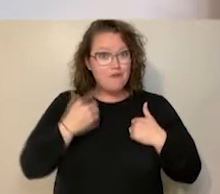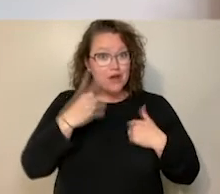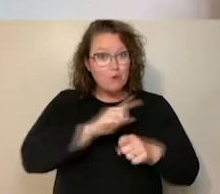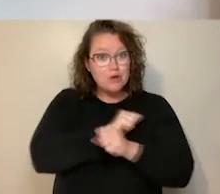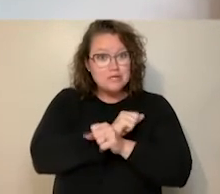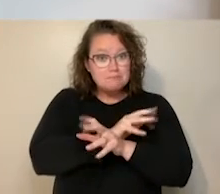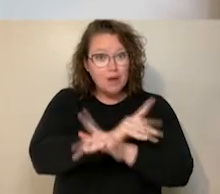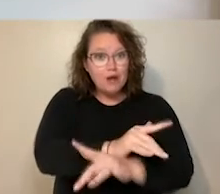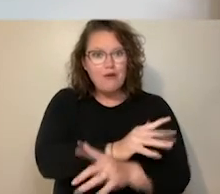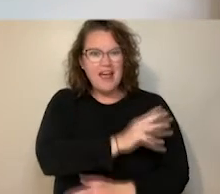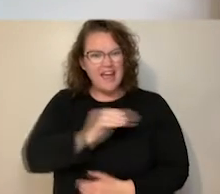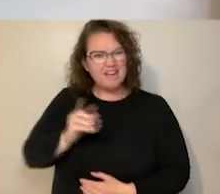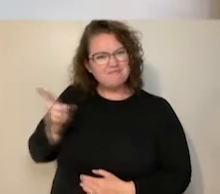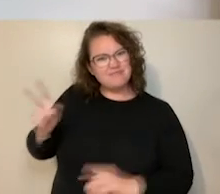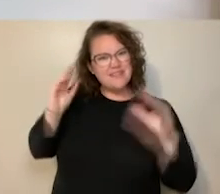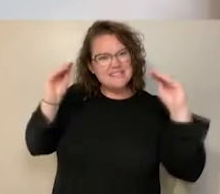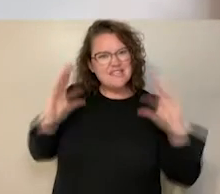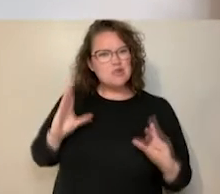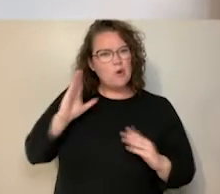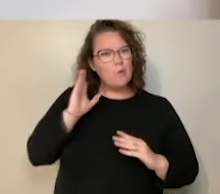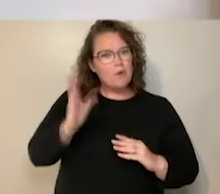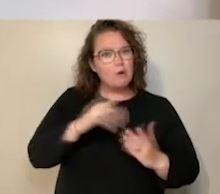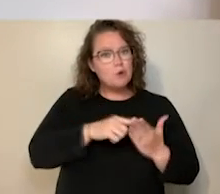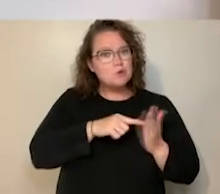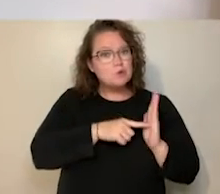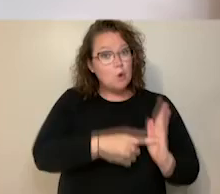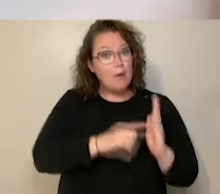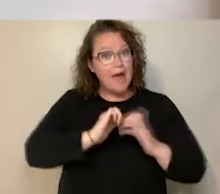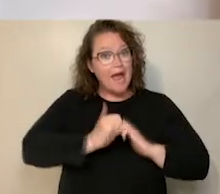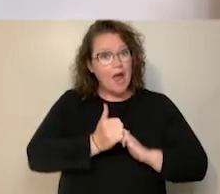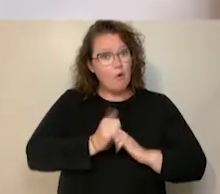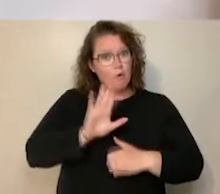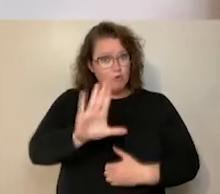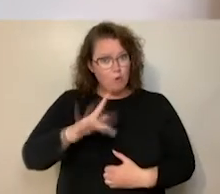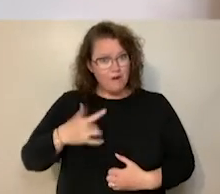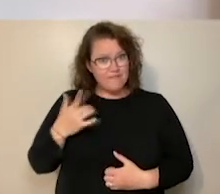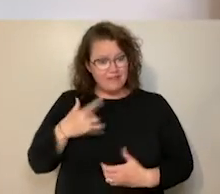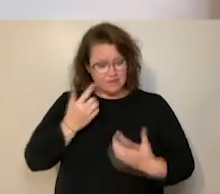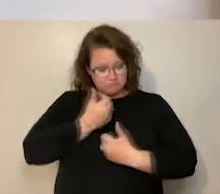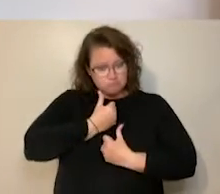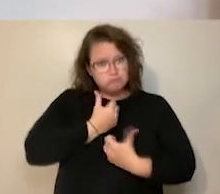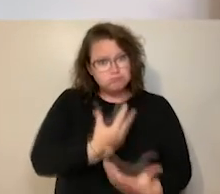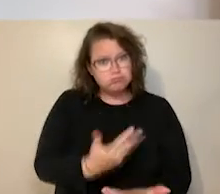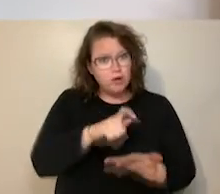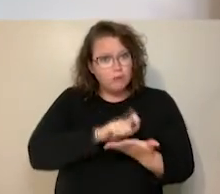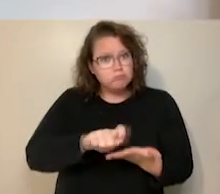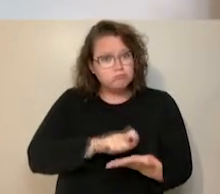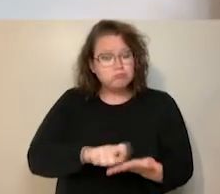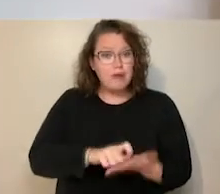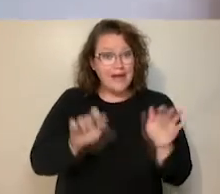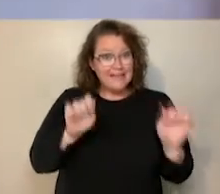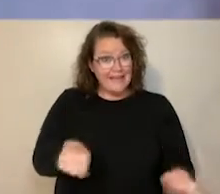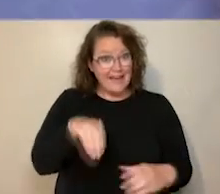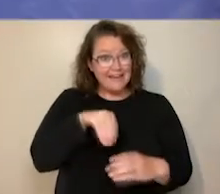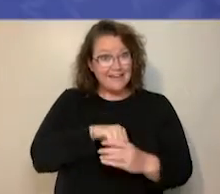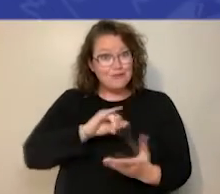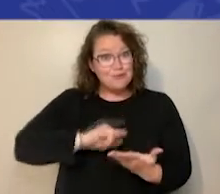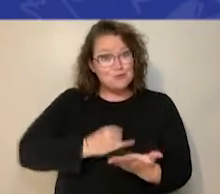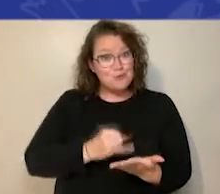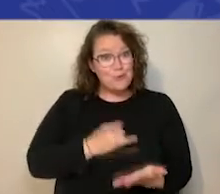to write our own feelings and our own days get journaled in a diary as well. So take it away, Ms. Morse.